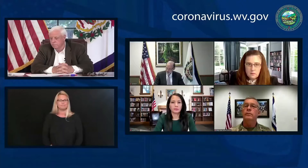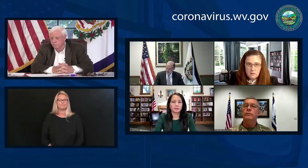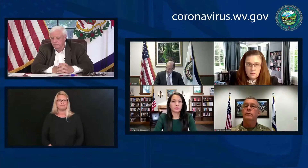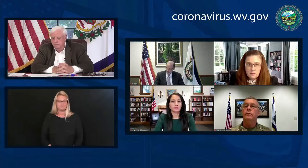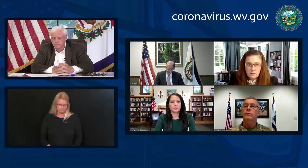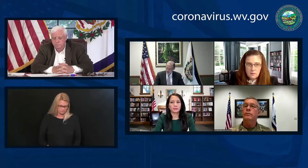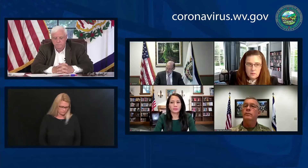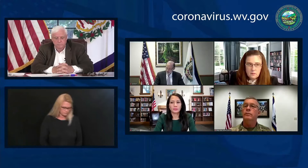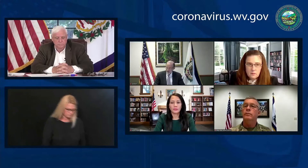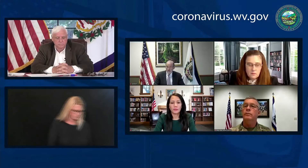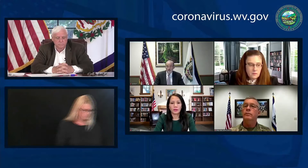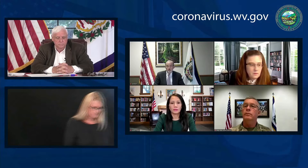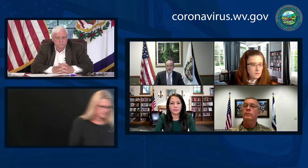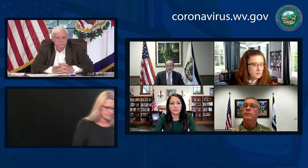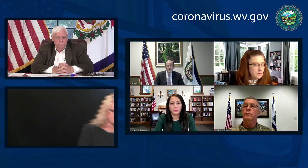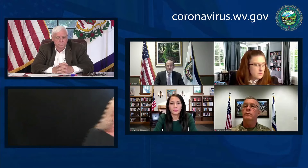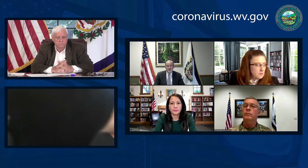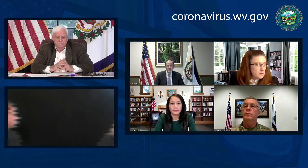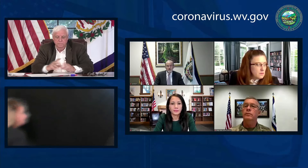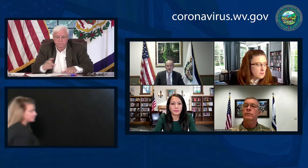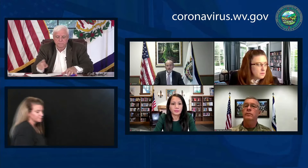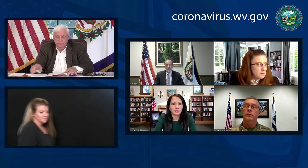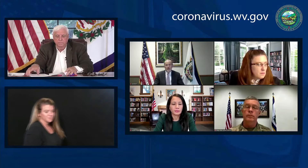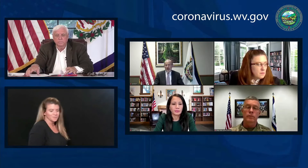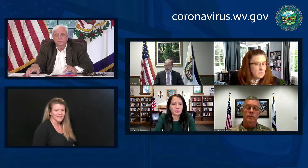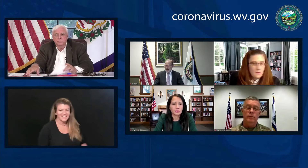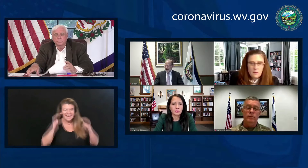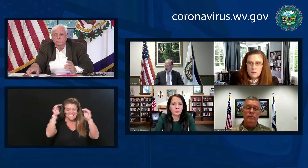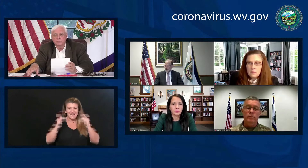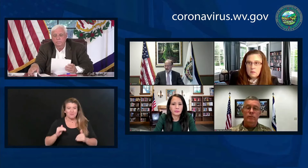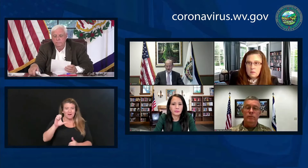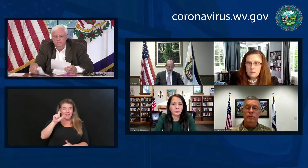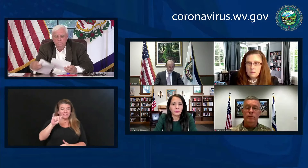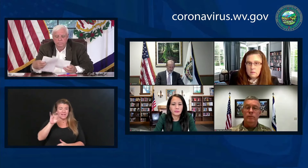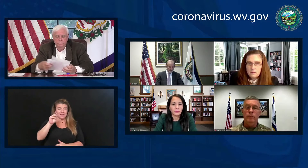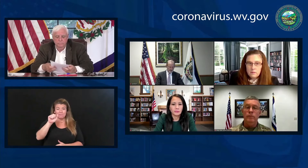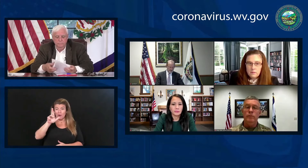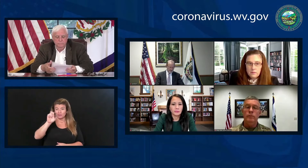All right. Thank you, Governor. First today, we'll go to Clay Marsh, our Coronavirus czar.